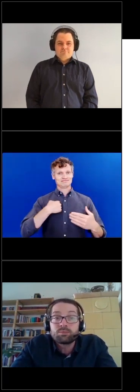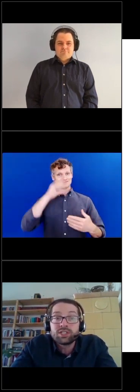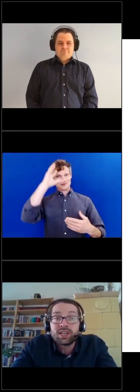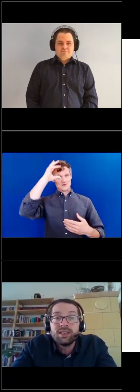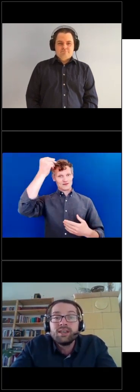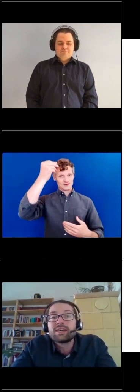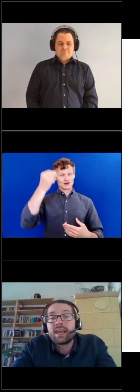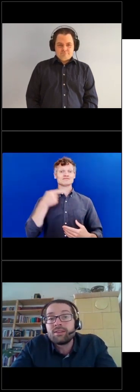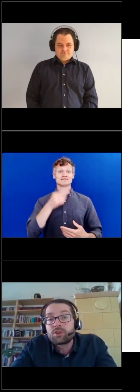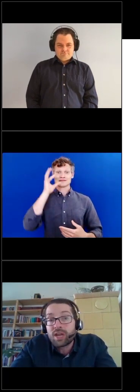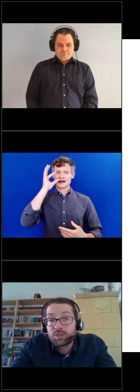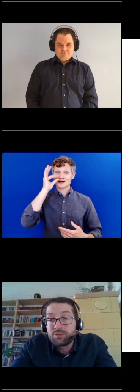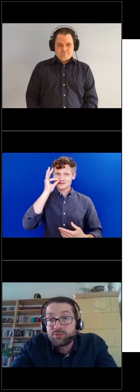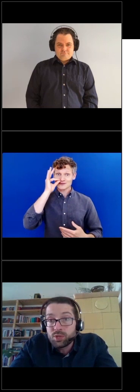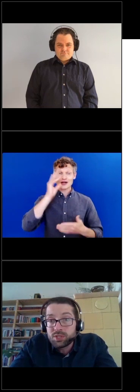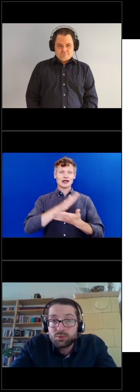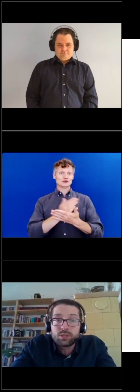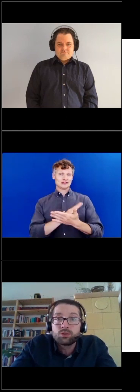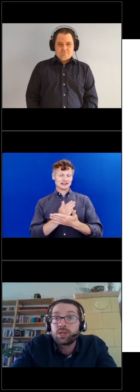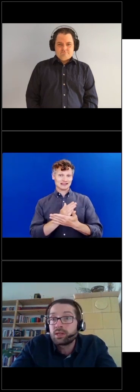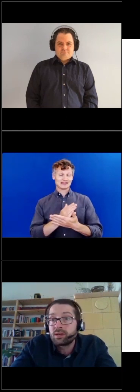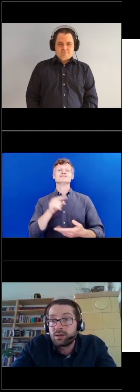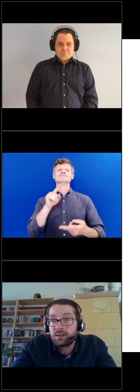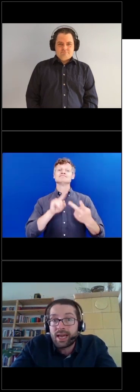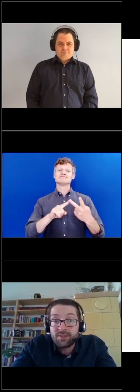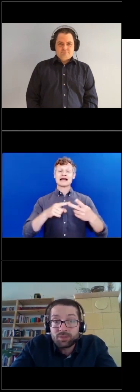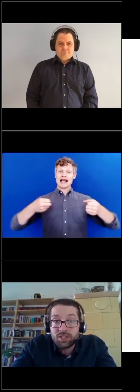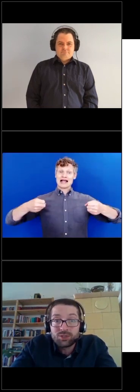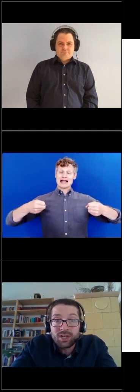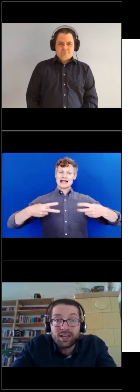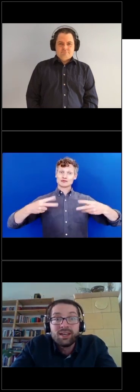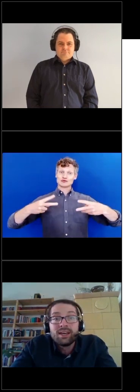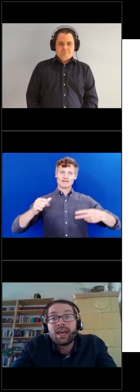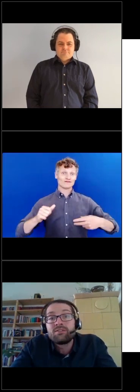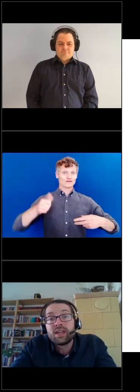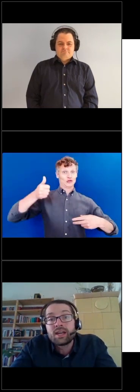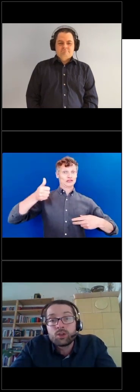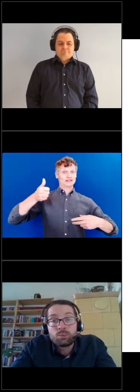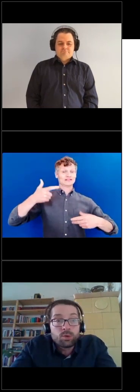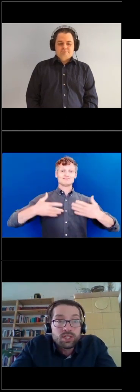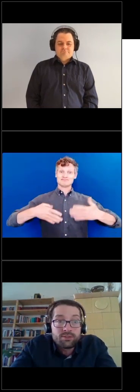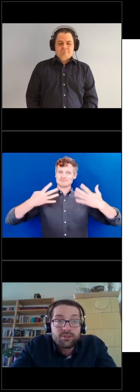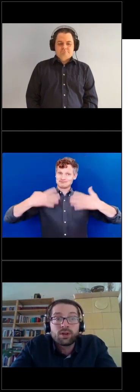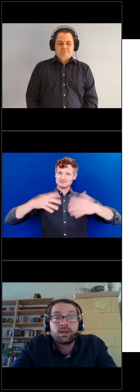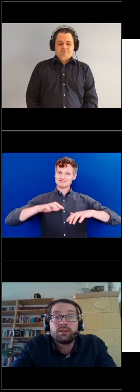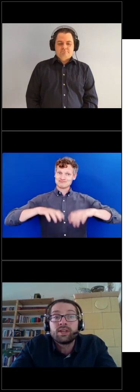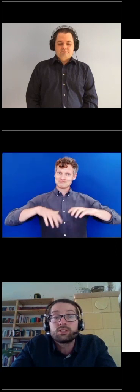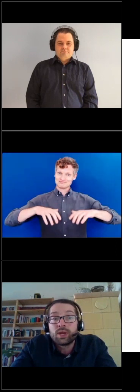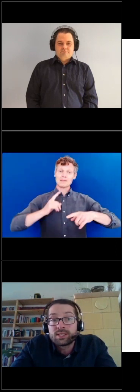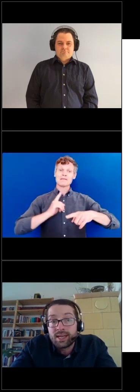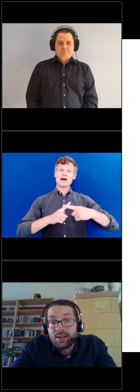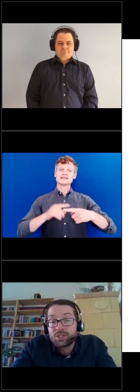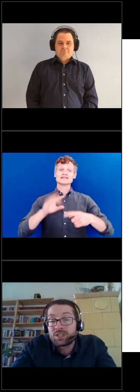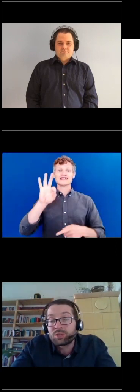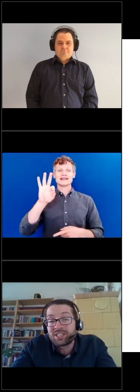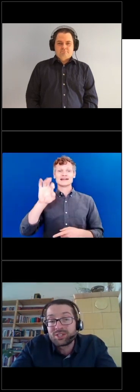Overseas Interpreting, Kelly from Caption First, who was doing the live captioning today, and Fernando Barbosa for the